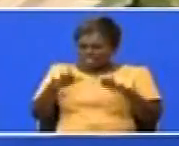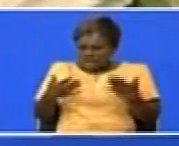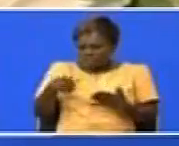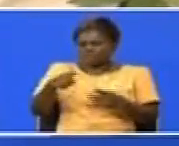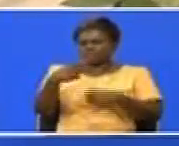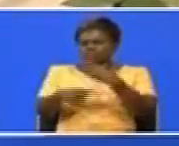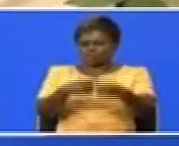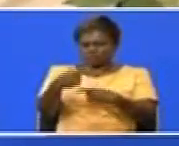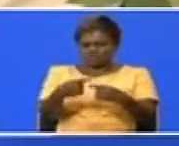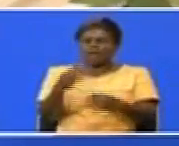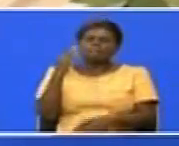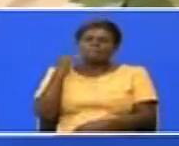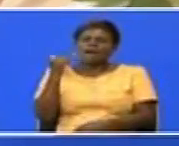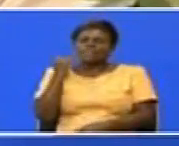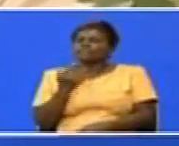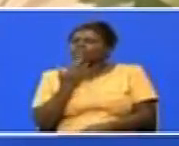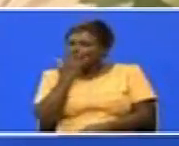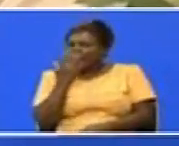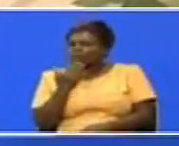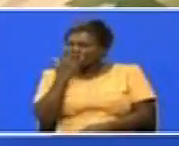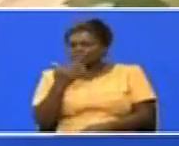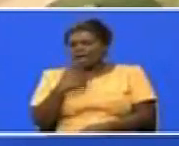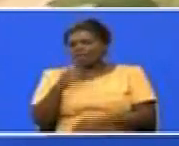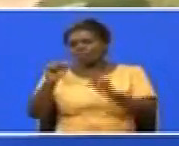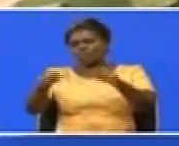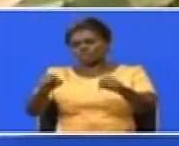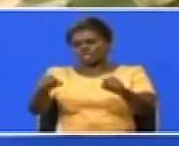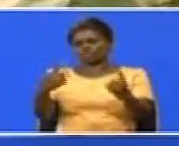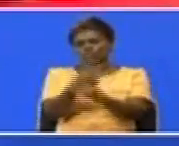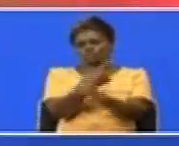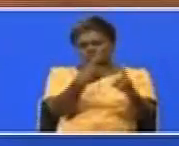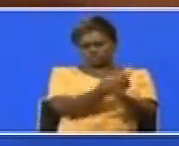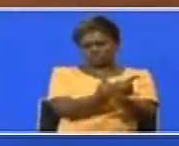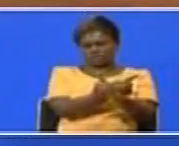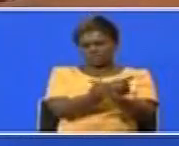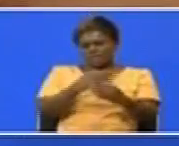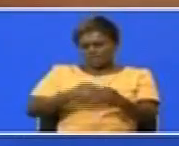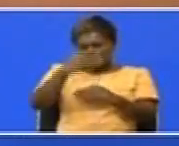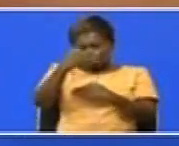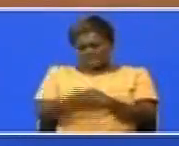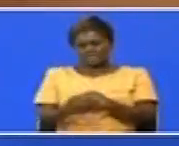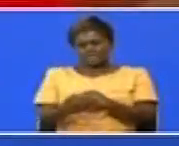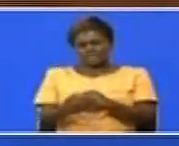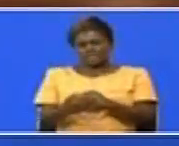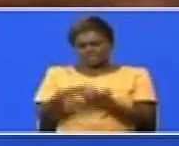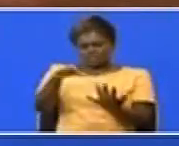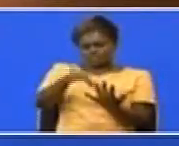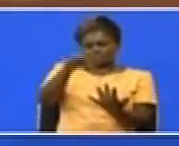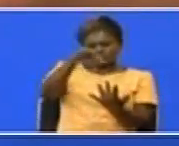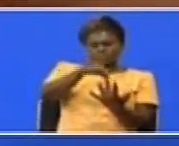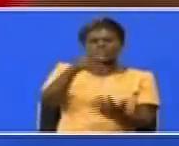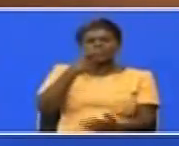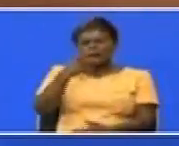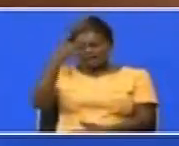they are. These are the mothers that have got a certain potential, certain superior characteristics. Next, the outer pellets of the selected